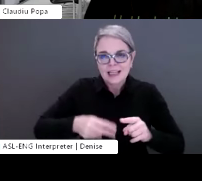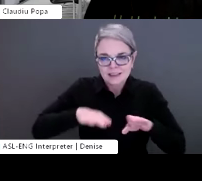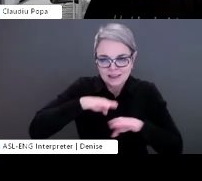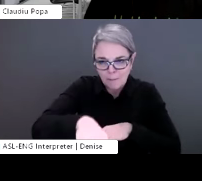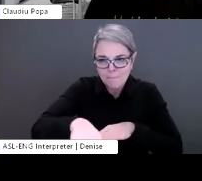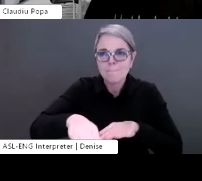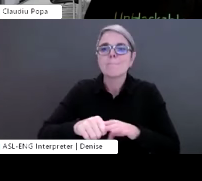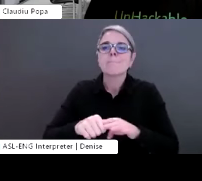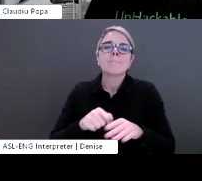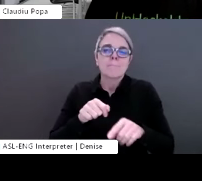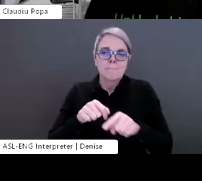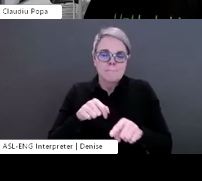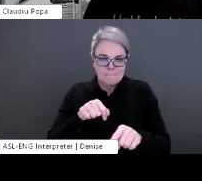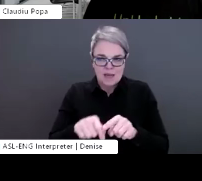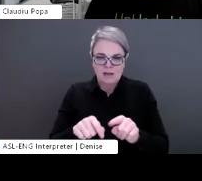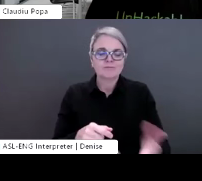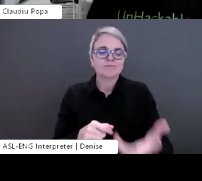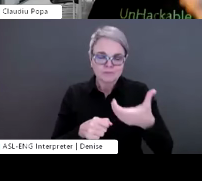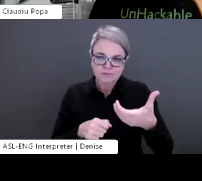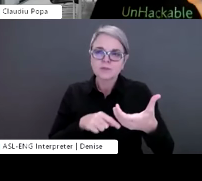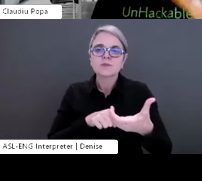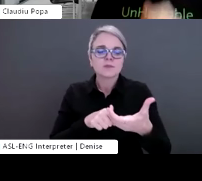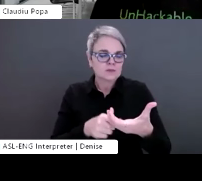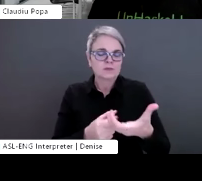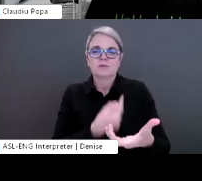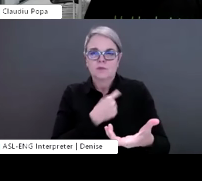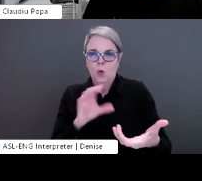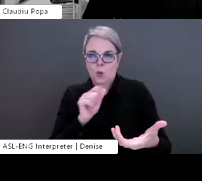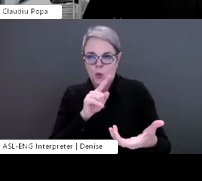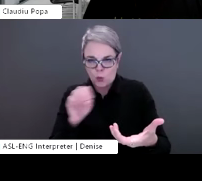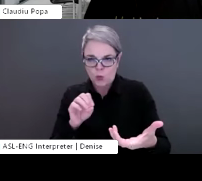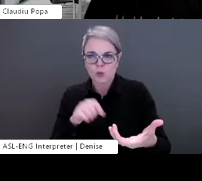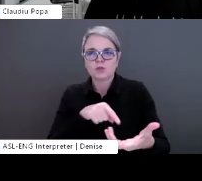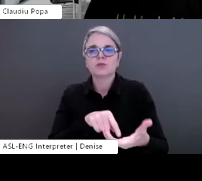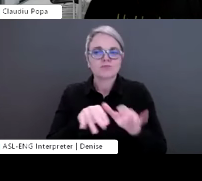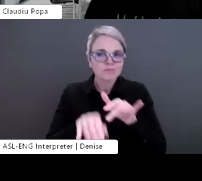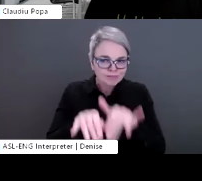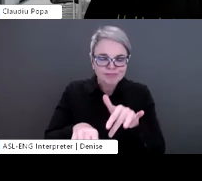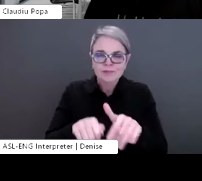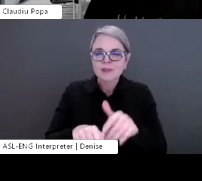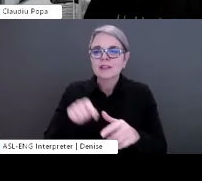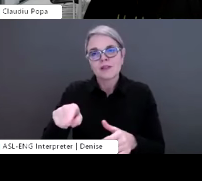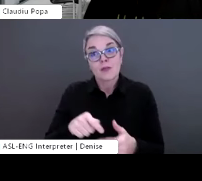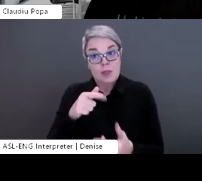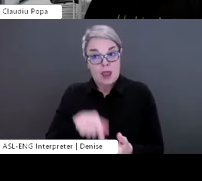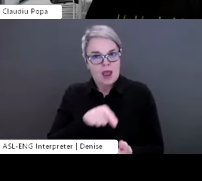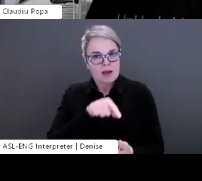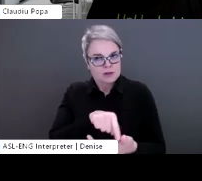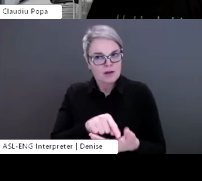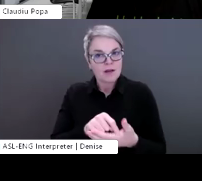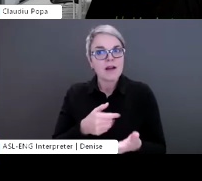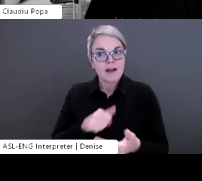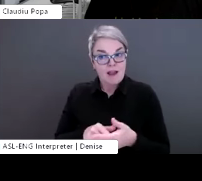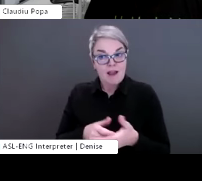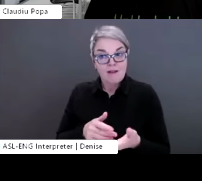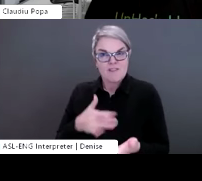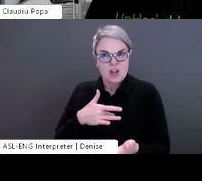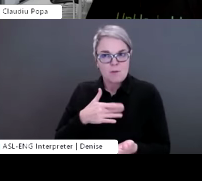that extra step gives you confidence. And we talked about confidence right at the beginning. And finally, in order to have passwords that are